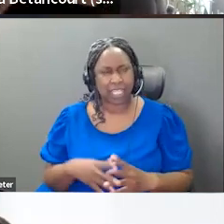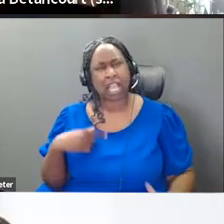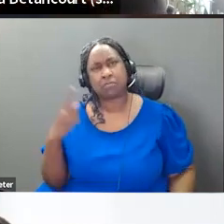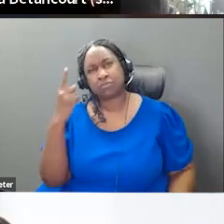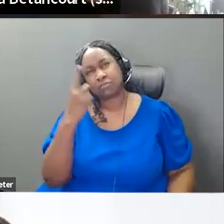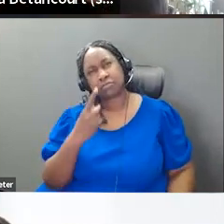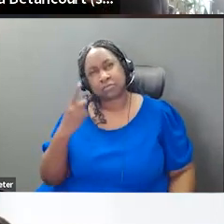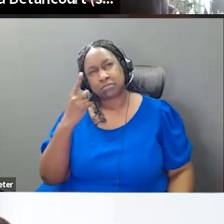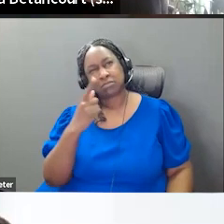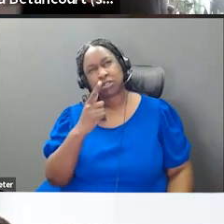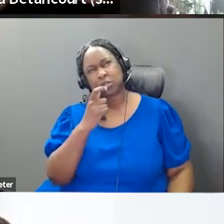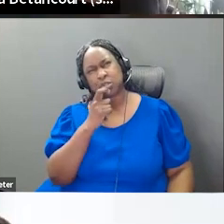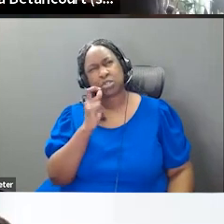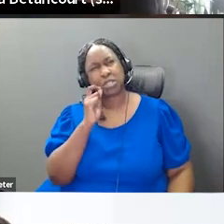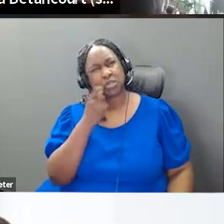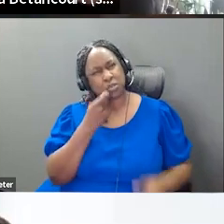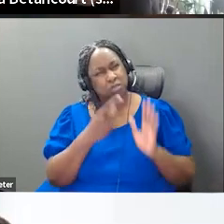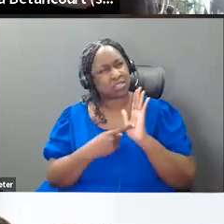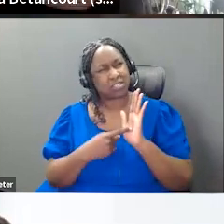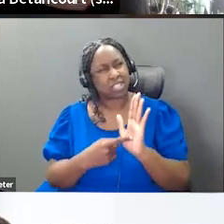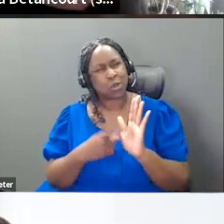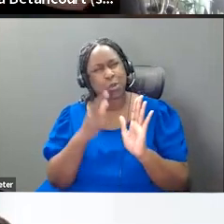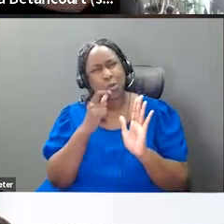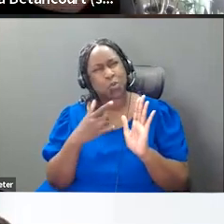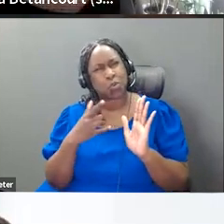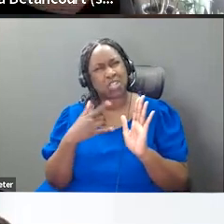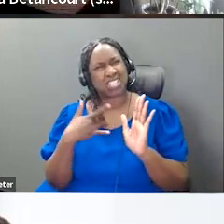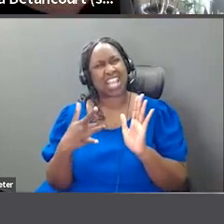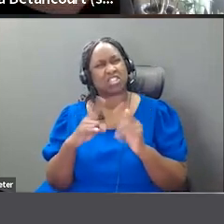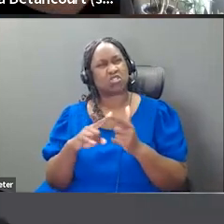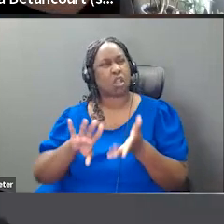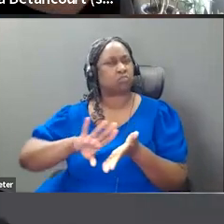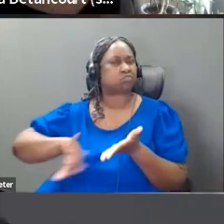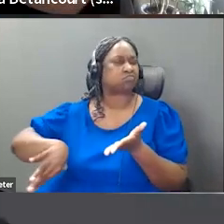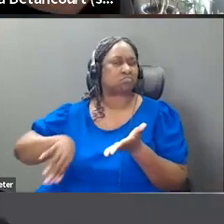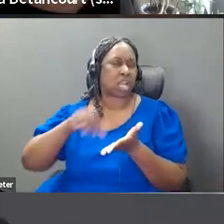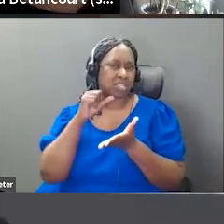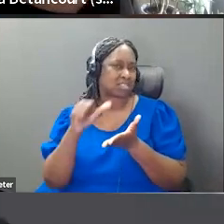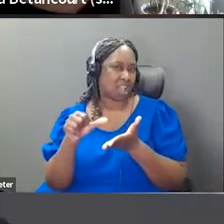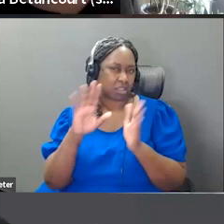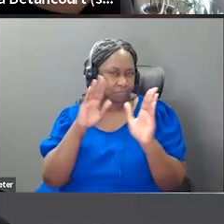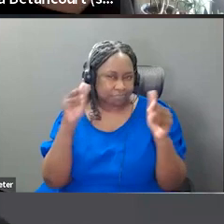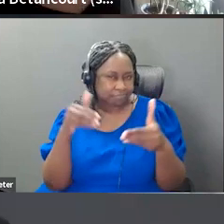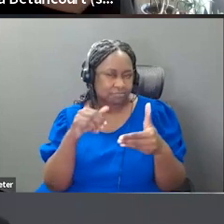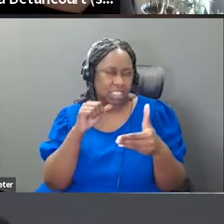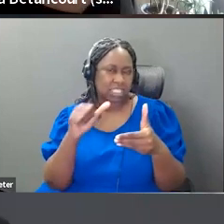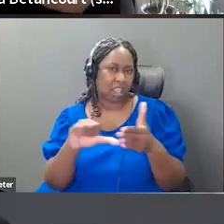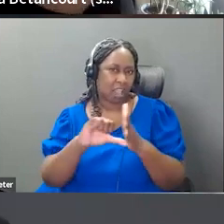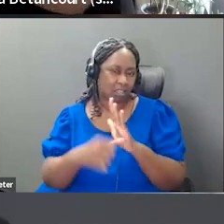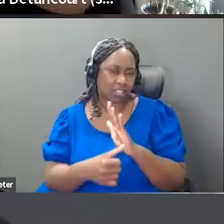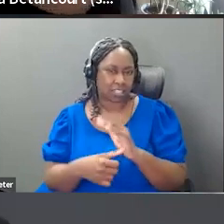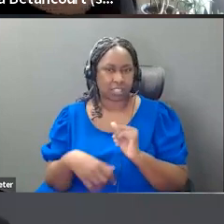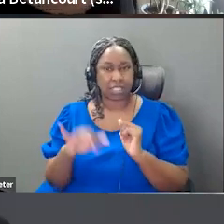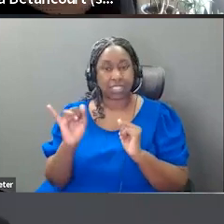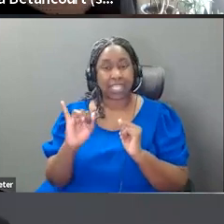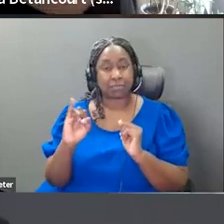of who would be cool to feature, who usually doesn't get centered or highlighted. Same-sex